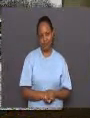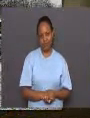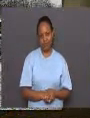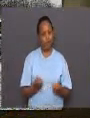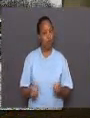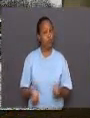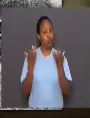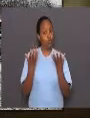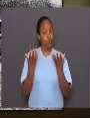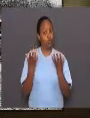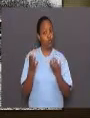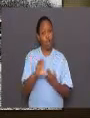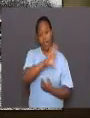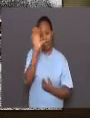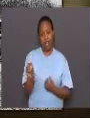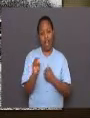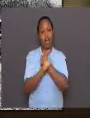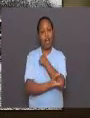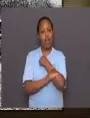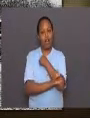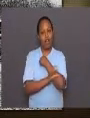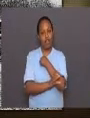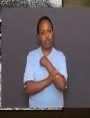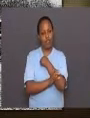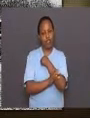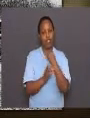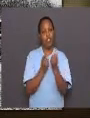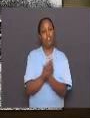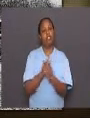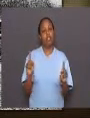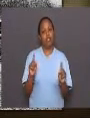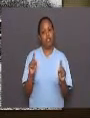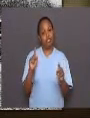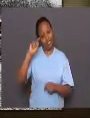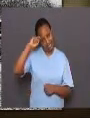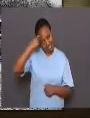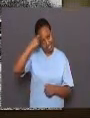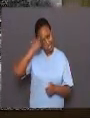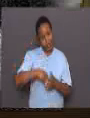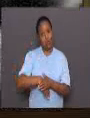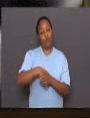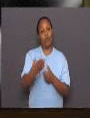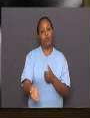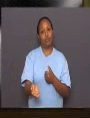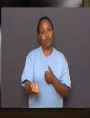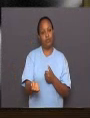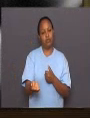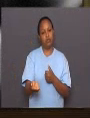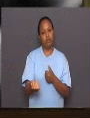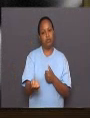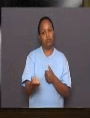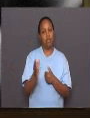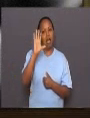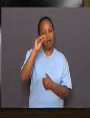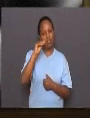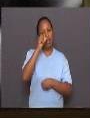Most African nations have been independent from colonial power for about